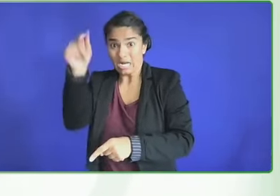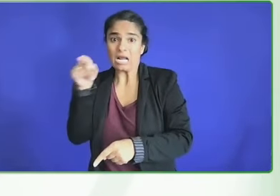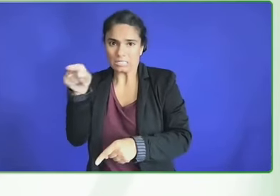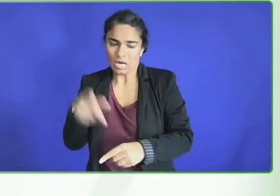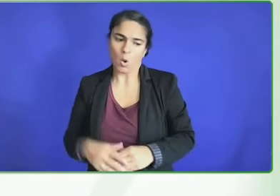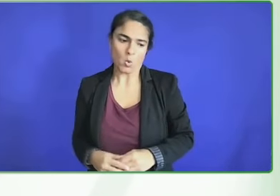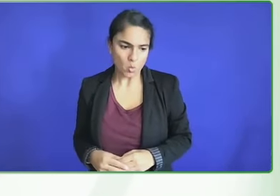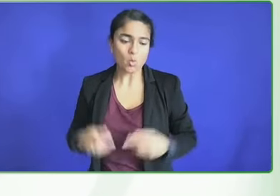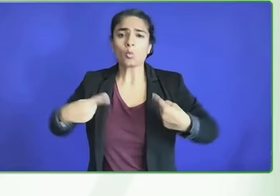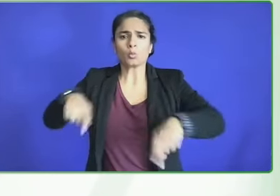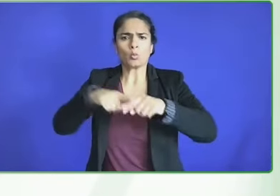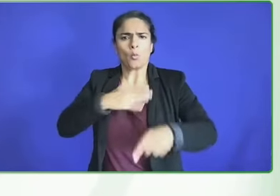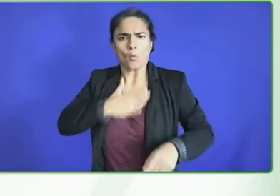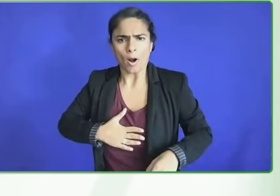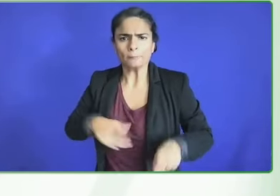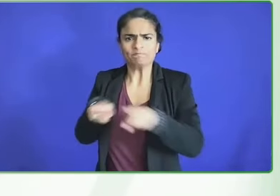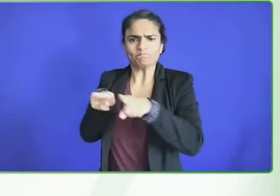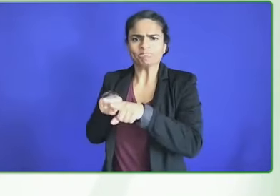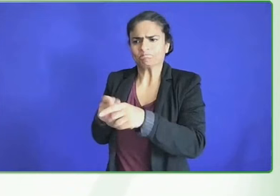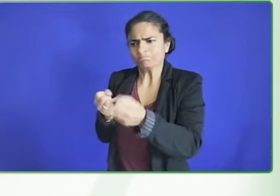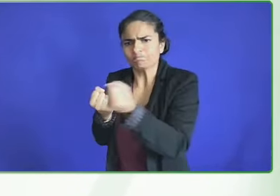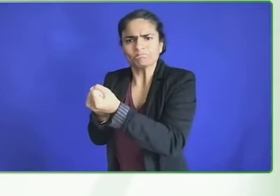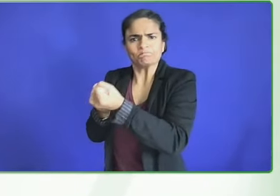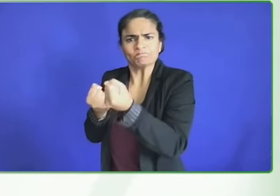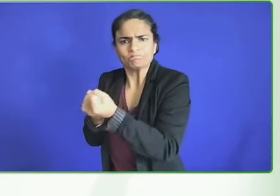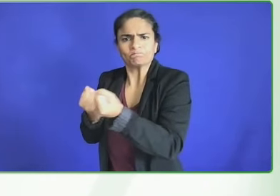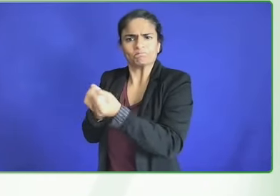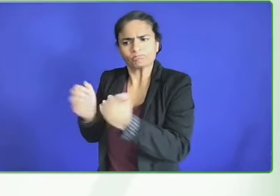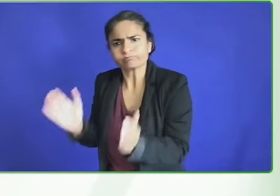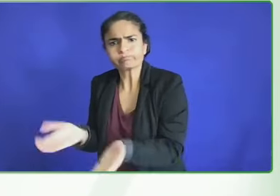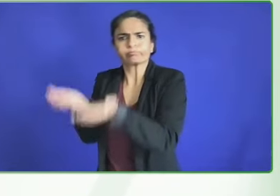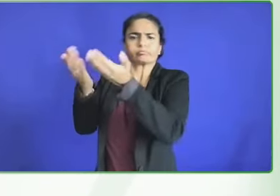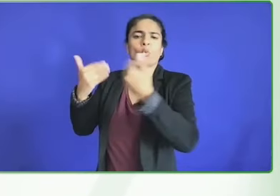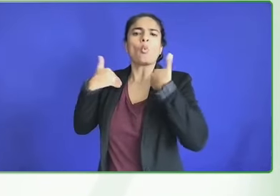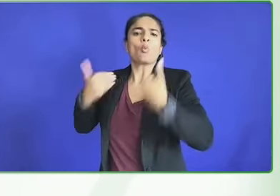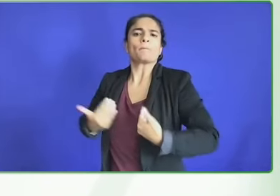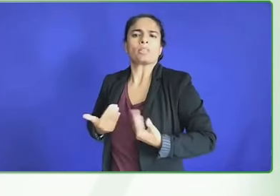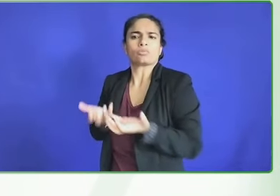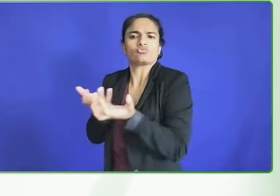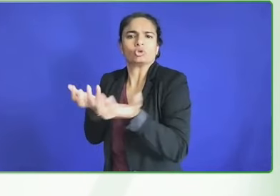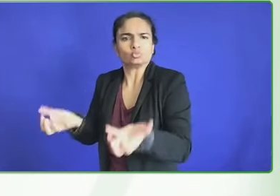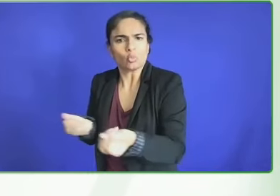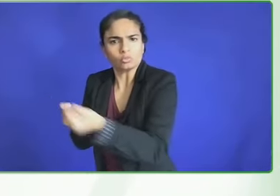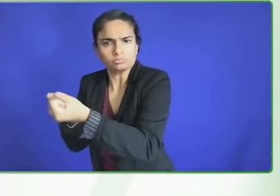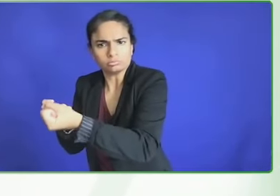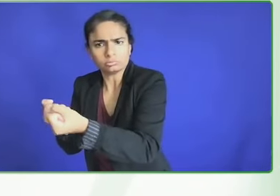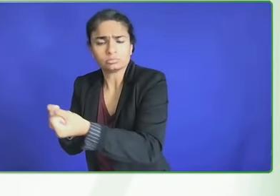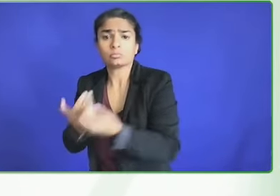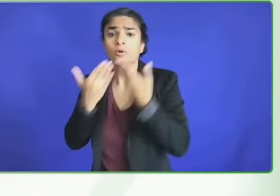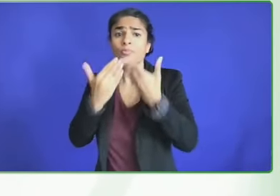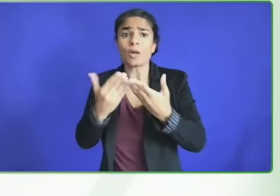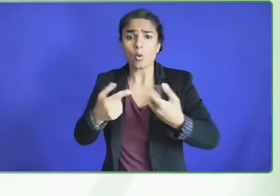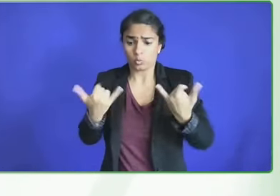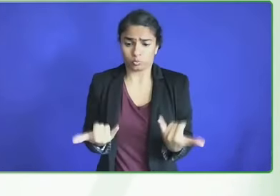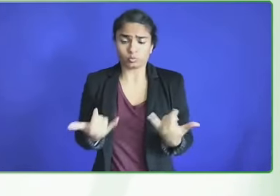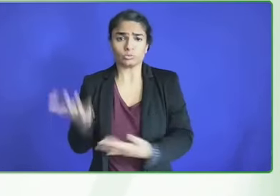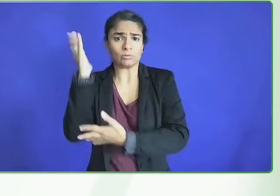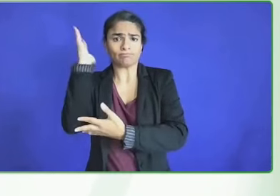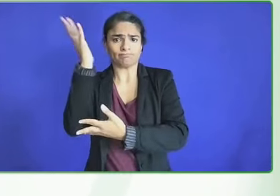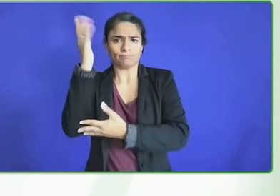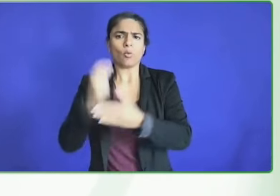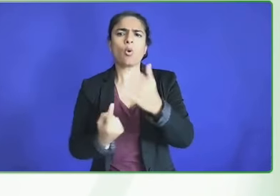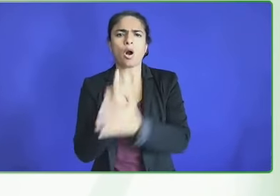and make sure that the products of India can be a global leader. Thank you so much. Thank you, SP Ranyachu. Thank you very much.